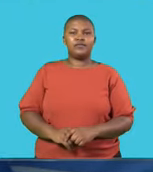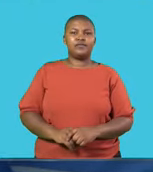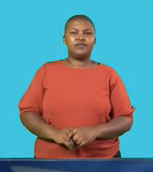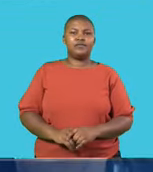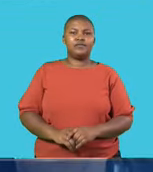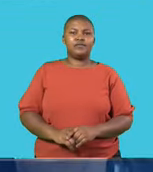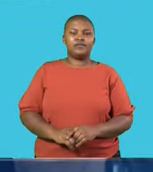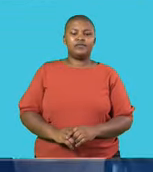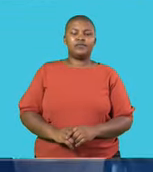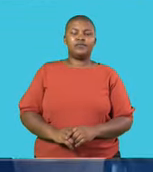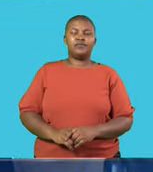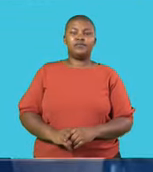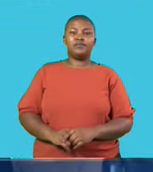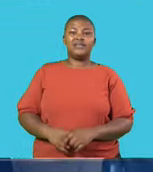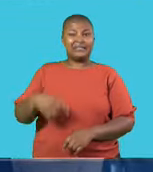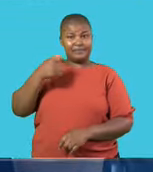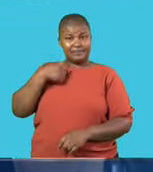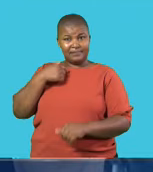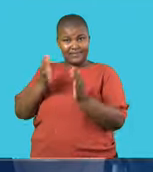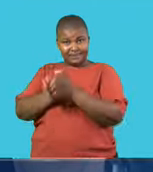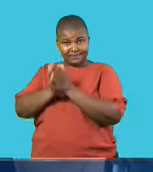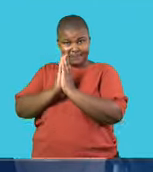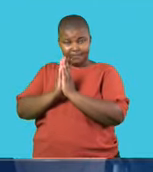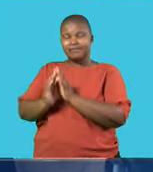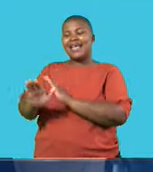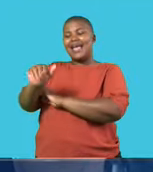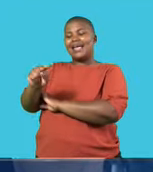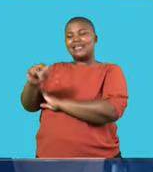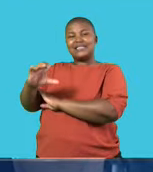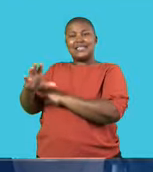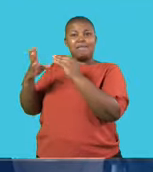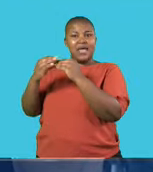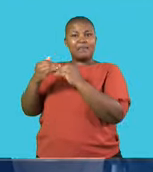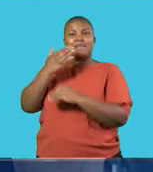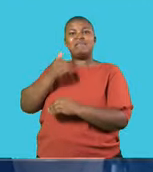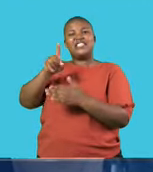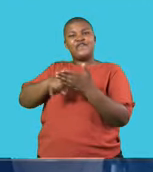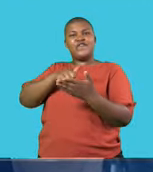MK members, AMC members, to vote for me, MK,